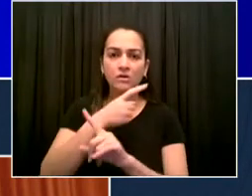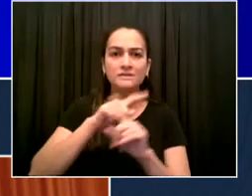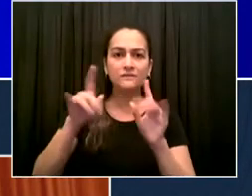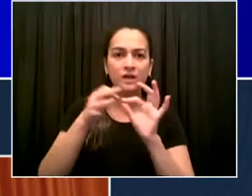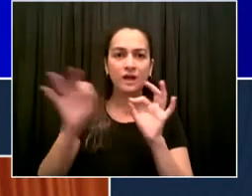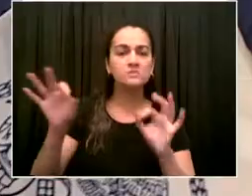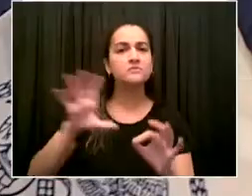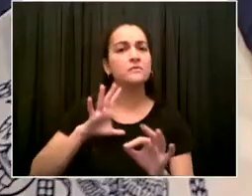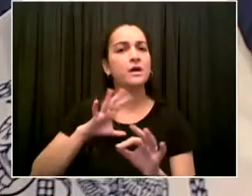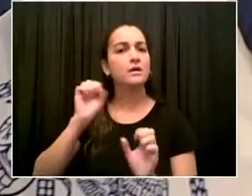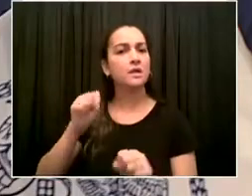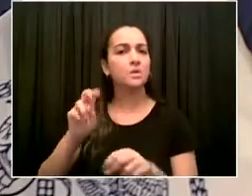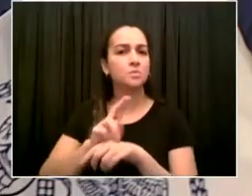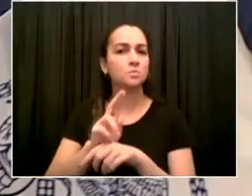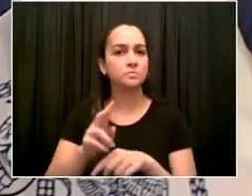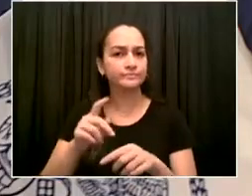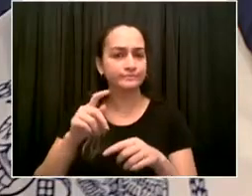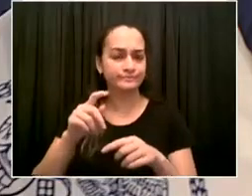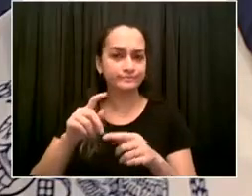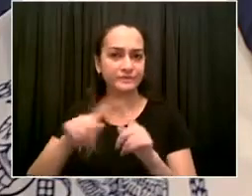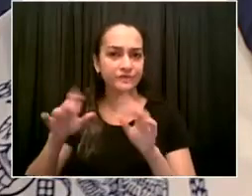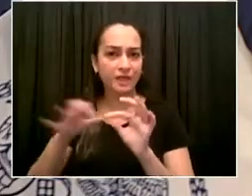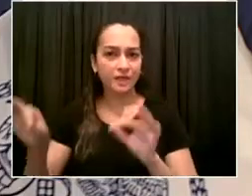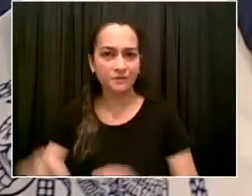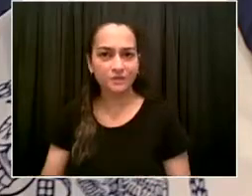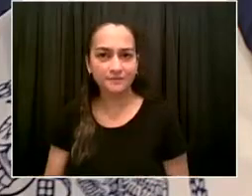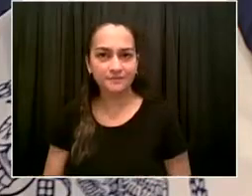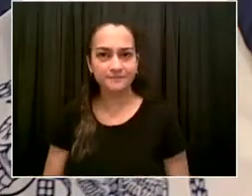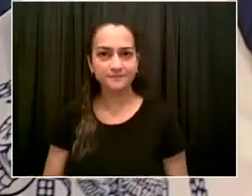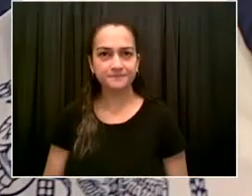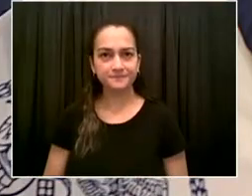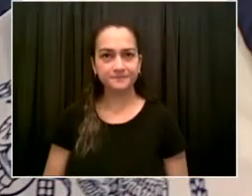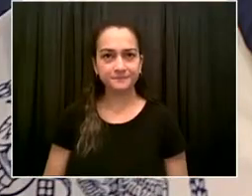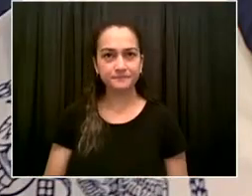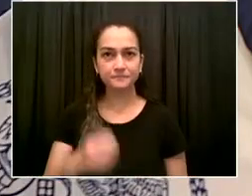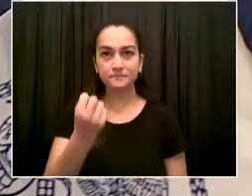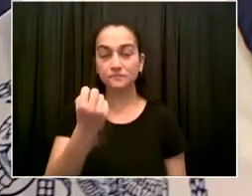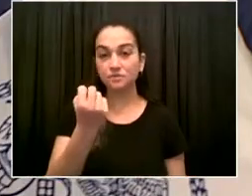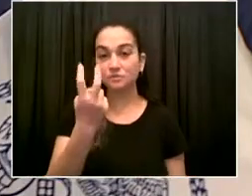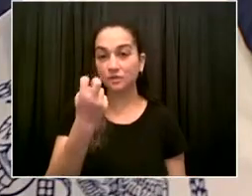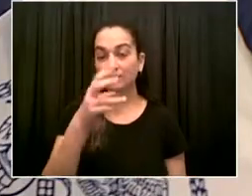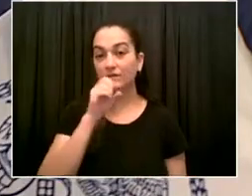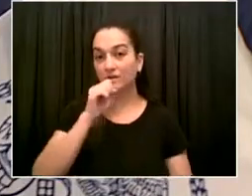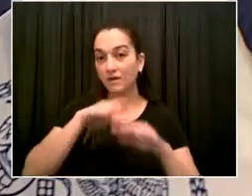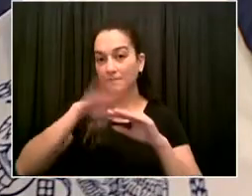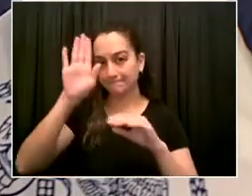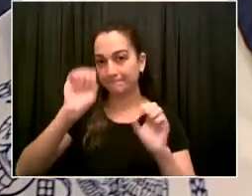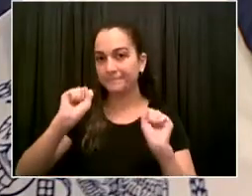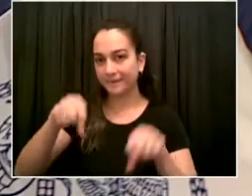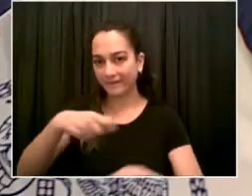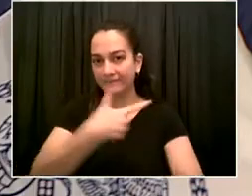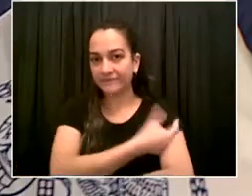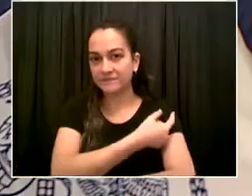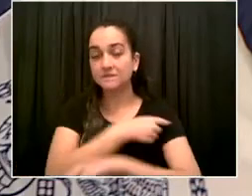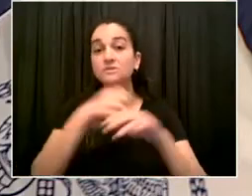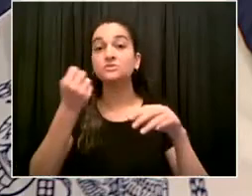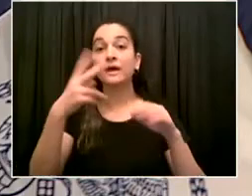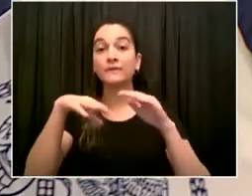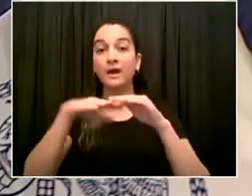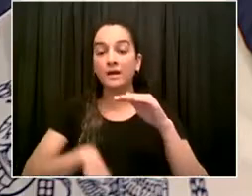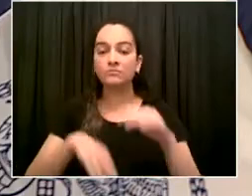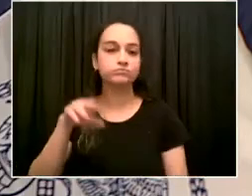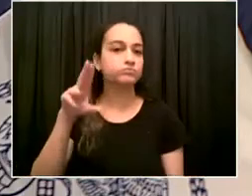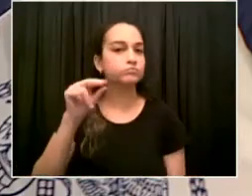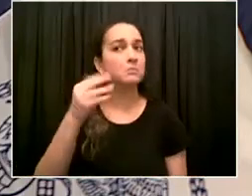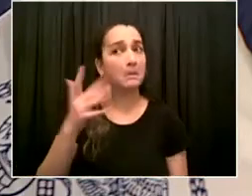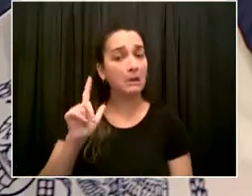believe that'll happen later on this calendar year. So we need to focus this moment on getting kids vaccinated. You see on your screen a